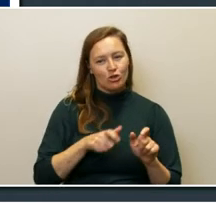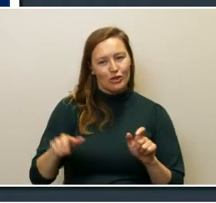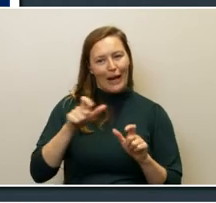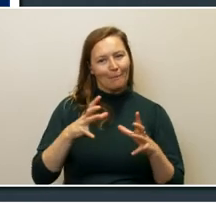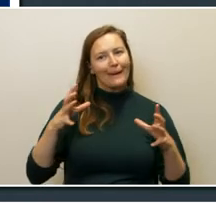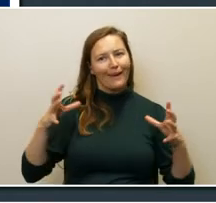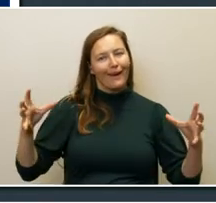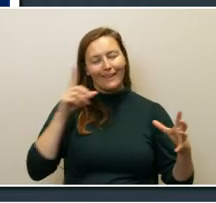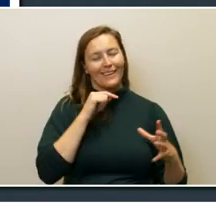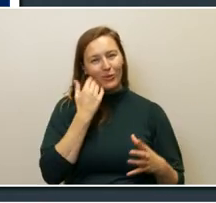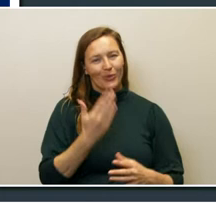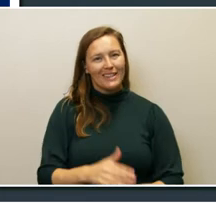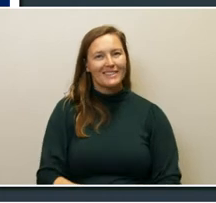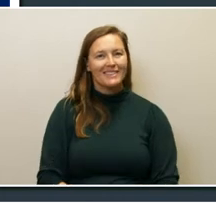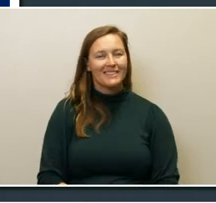So